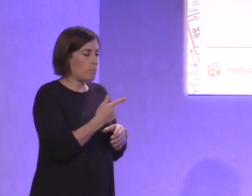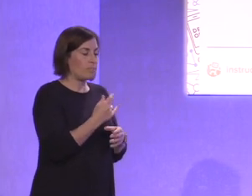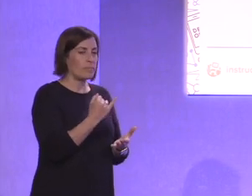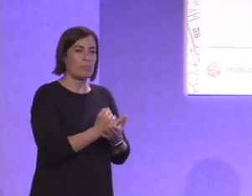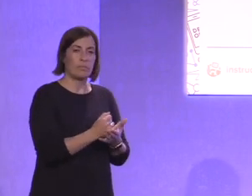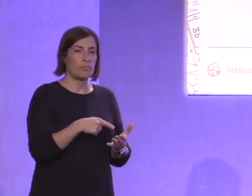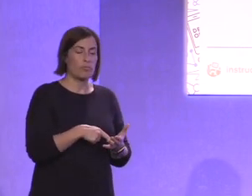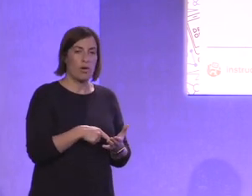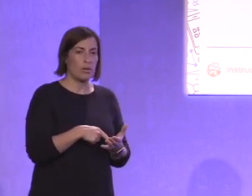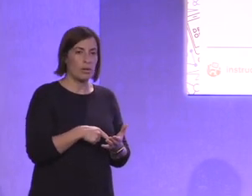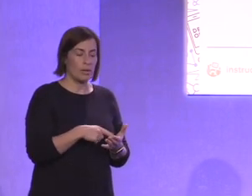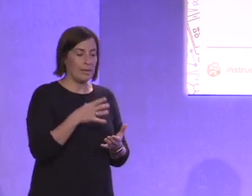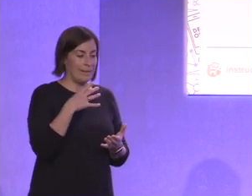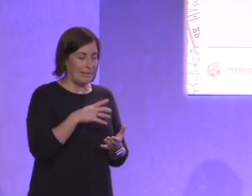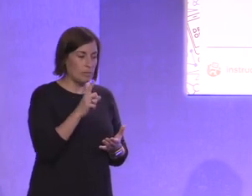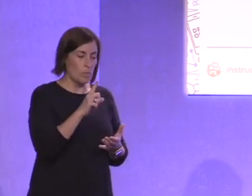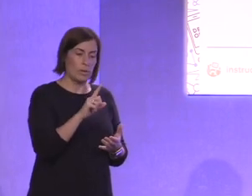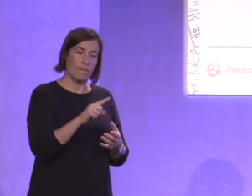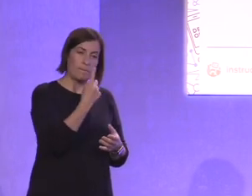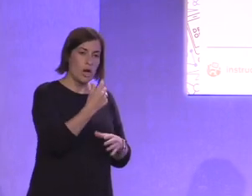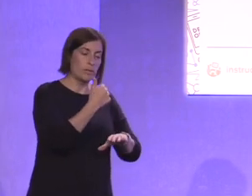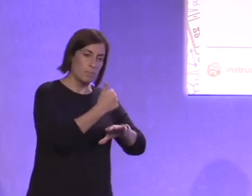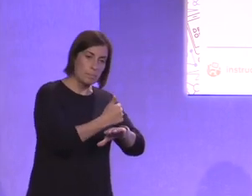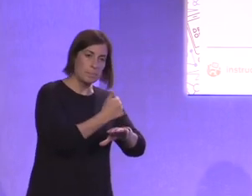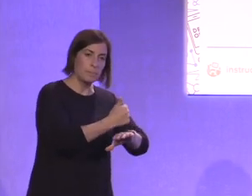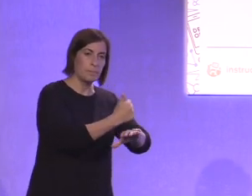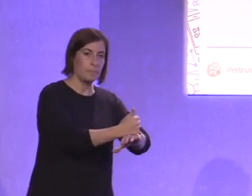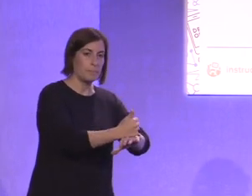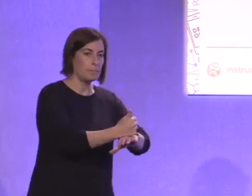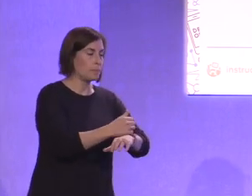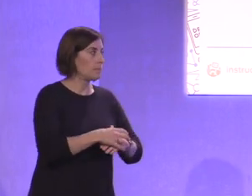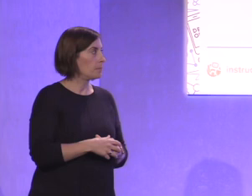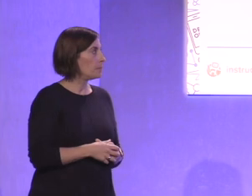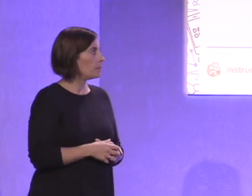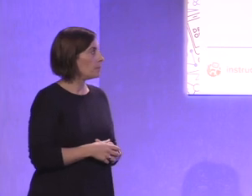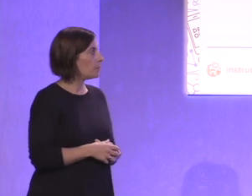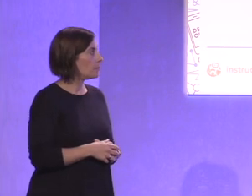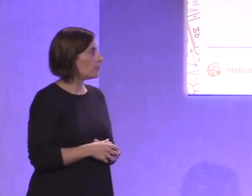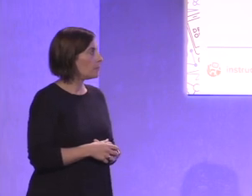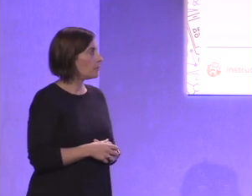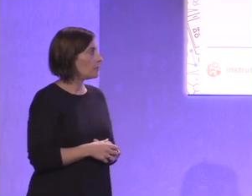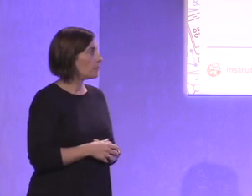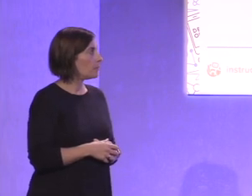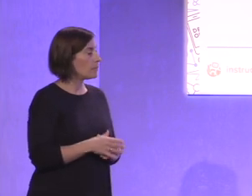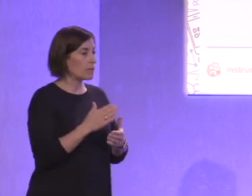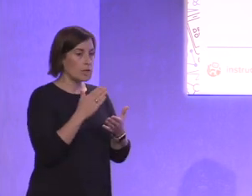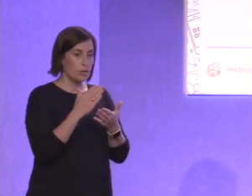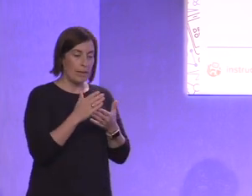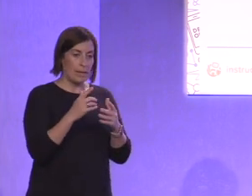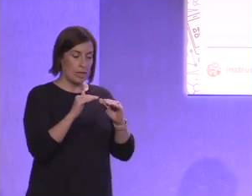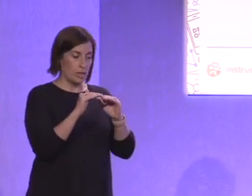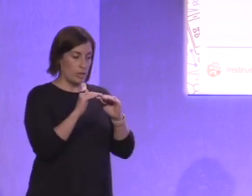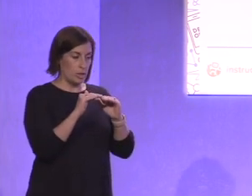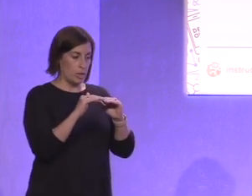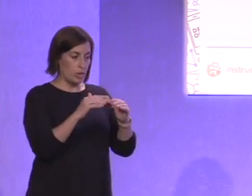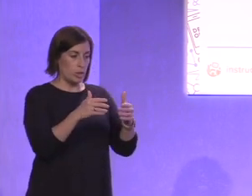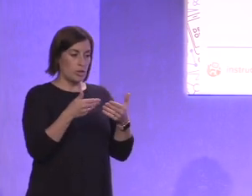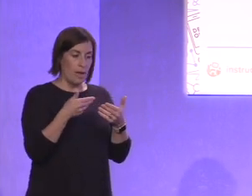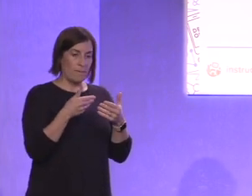by not doing the fundamentals. Everything hangs off your understanding of the level of service your users